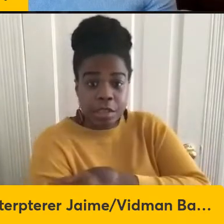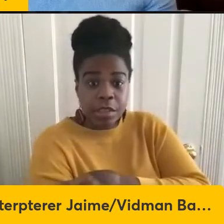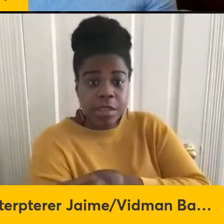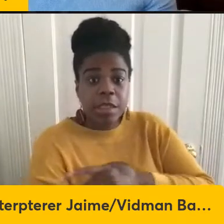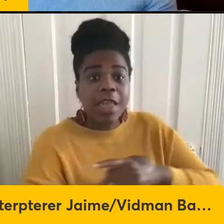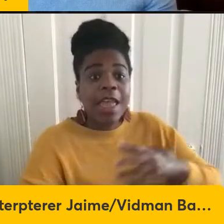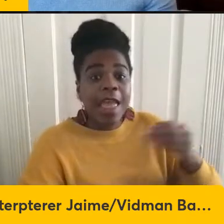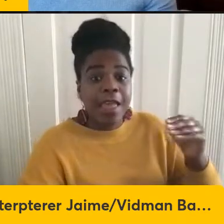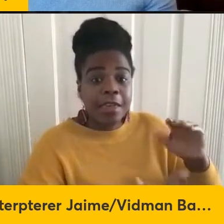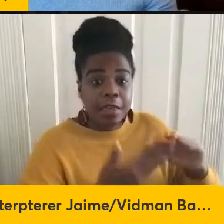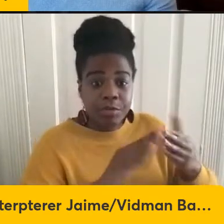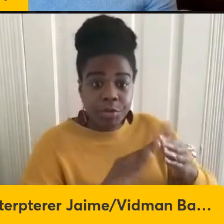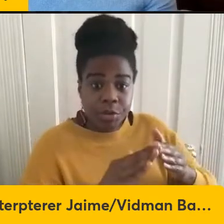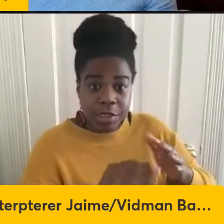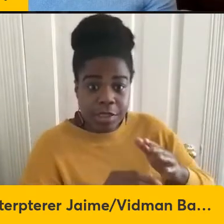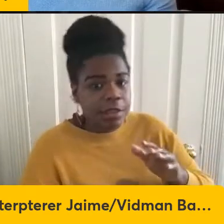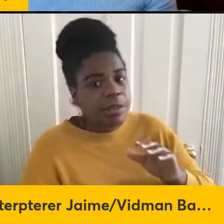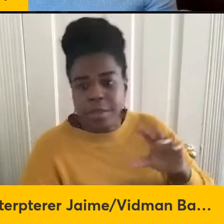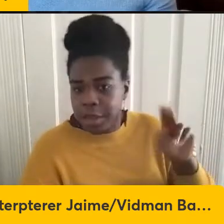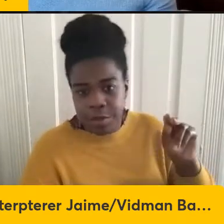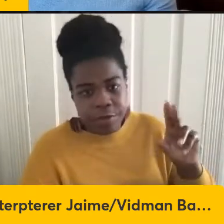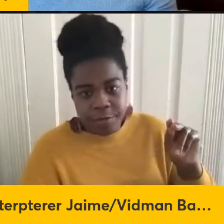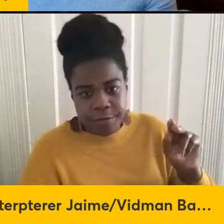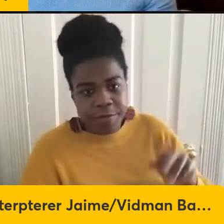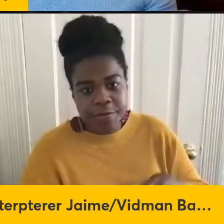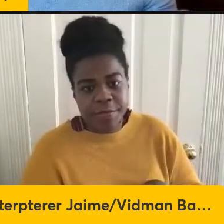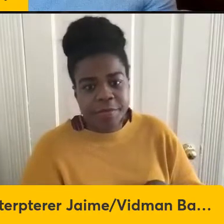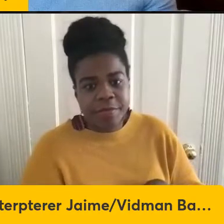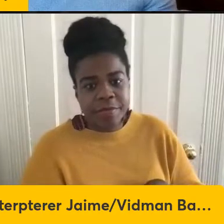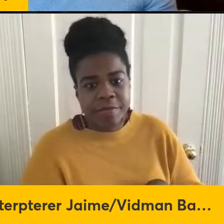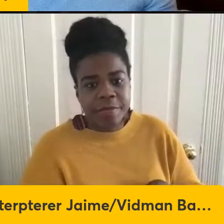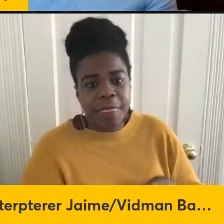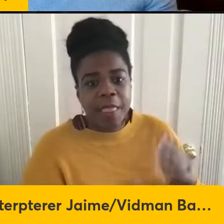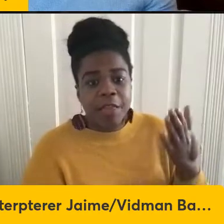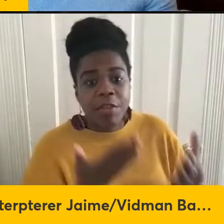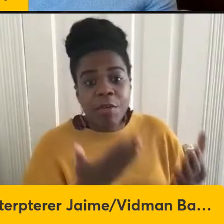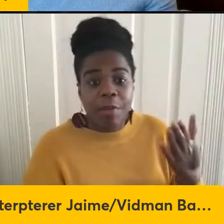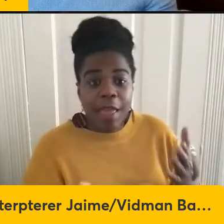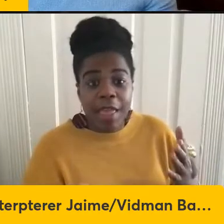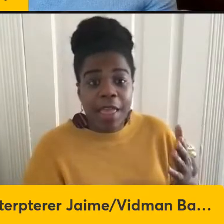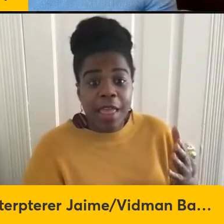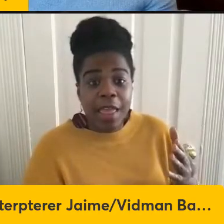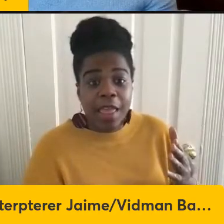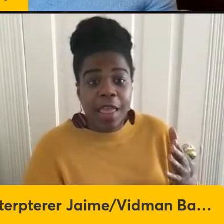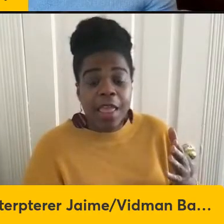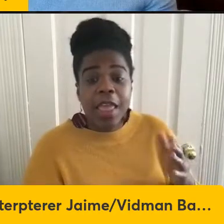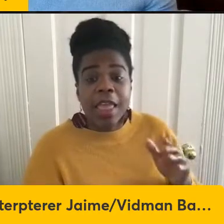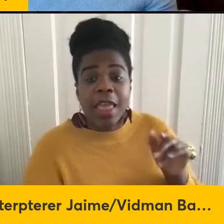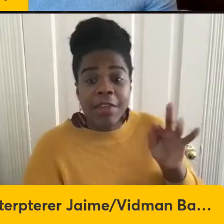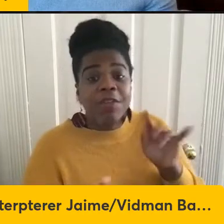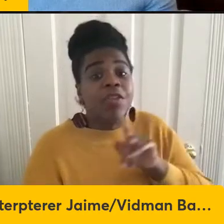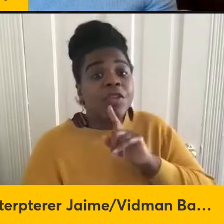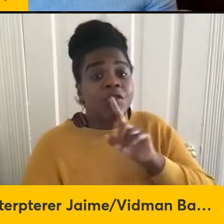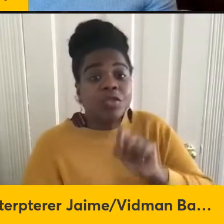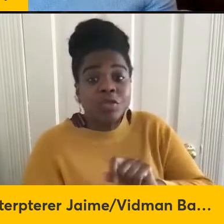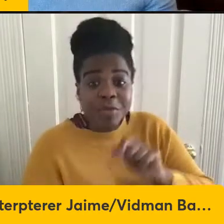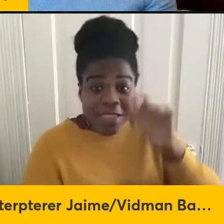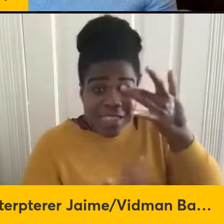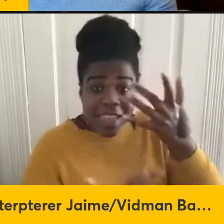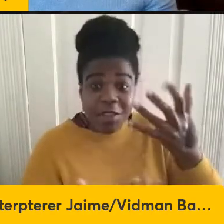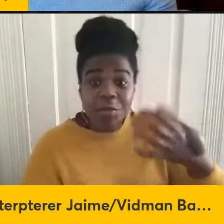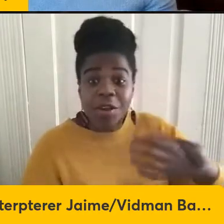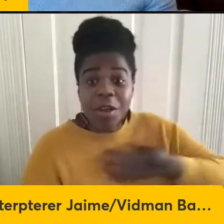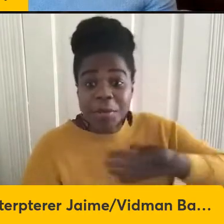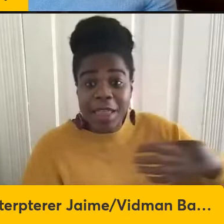No, broadly, because you might only find out about it when you're really sick and you want to complain,